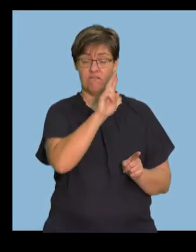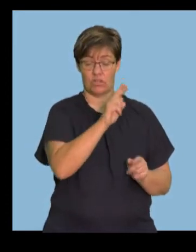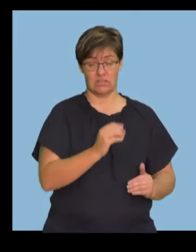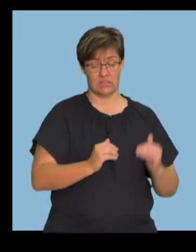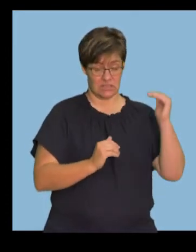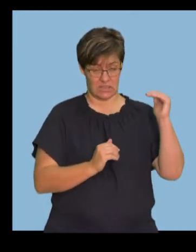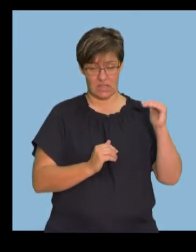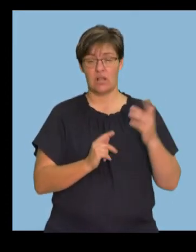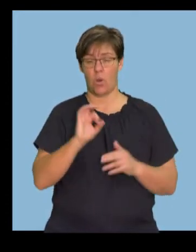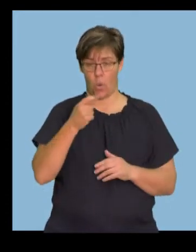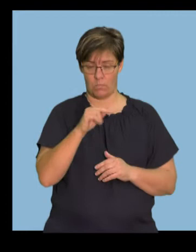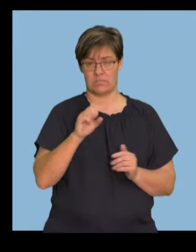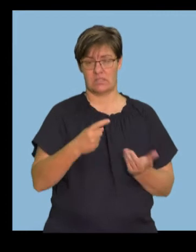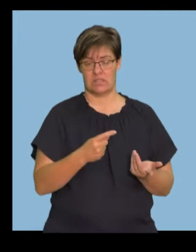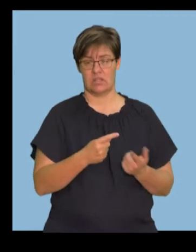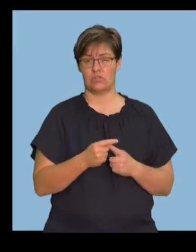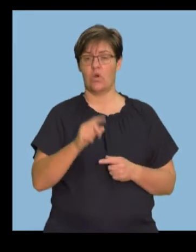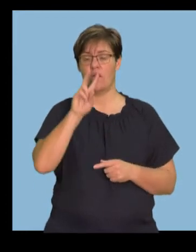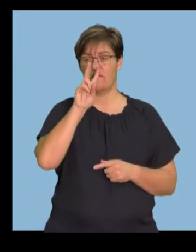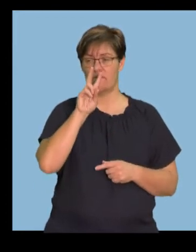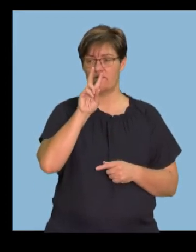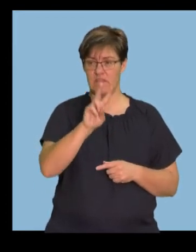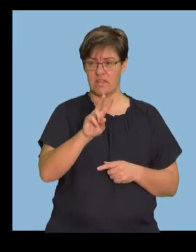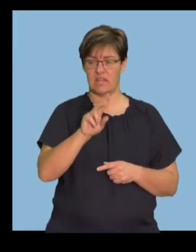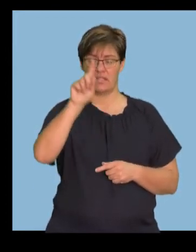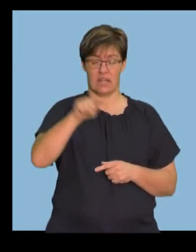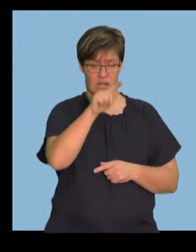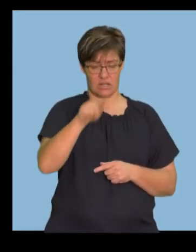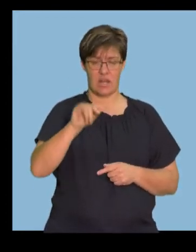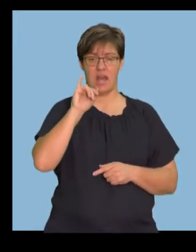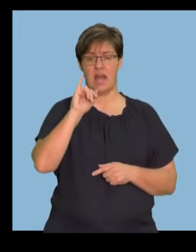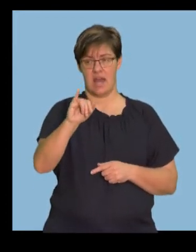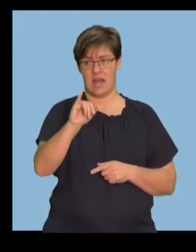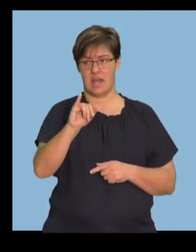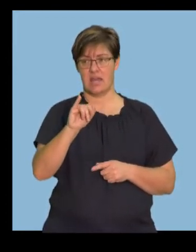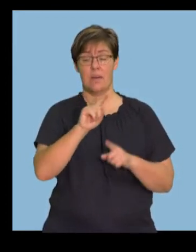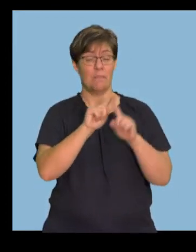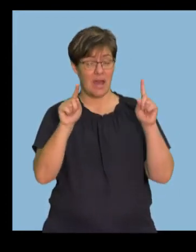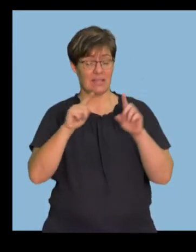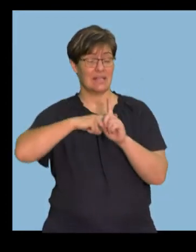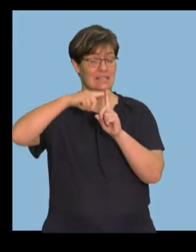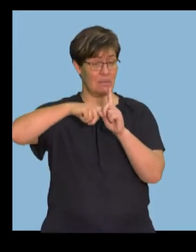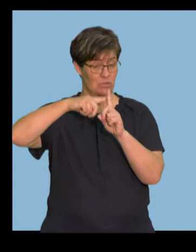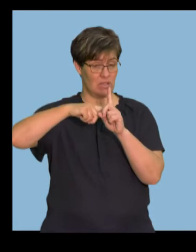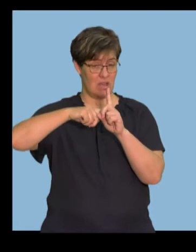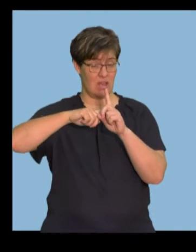is based on Ohm's law, which says V is directly proportional to current, provided temperature